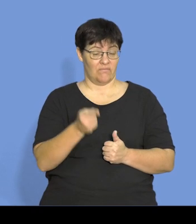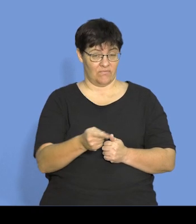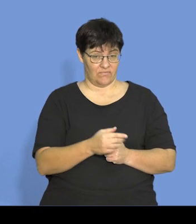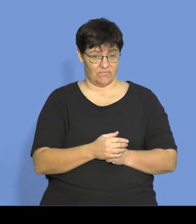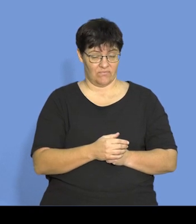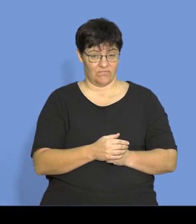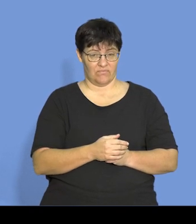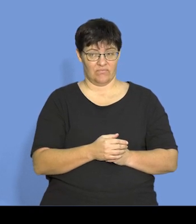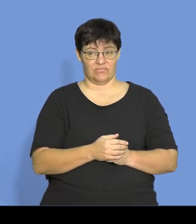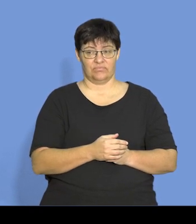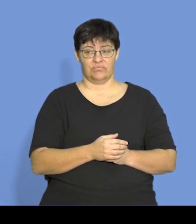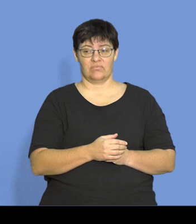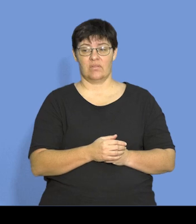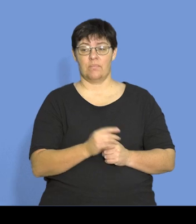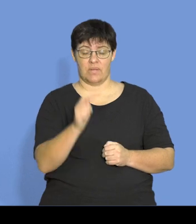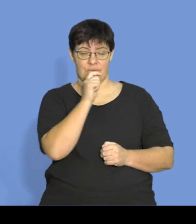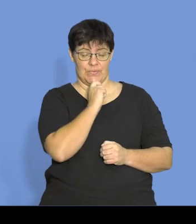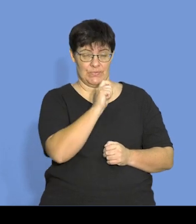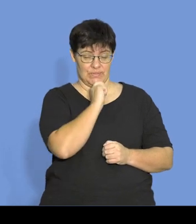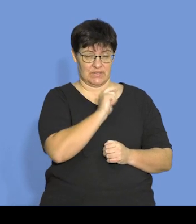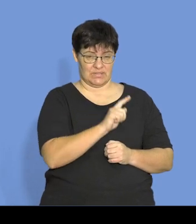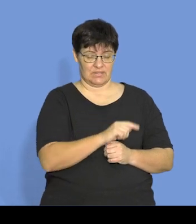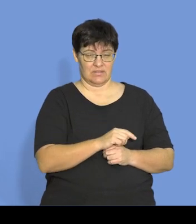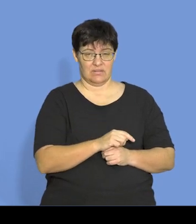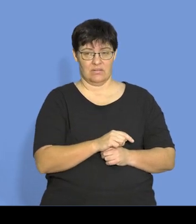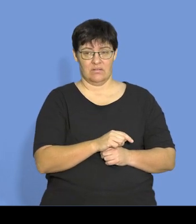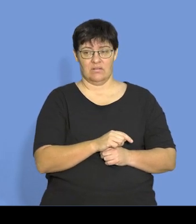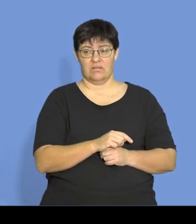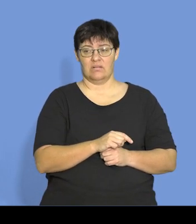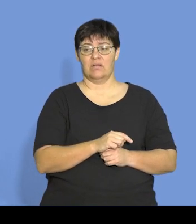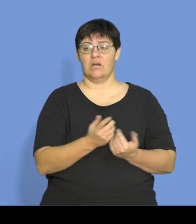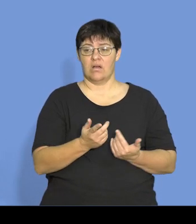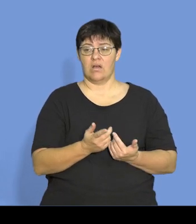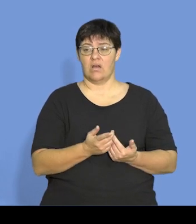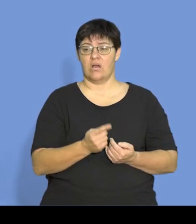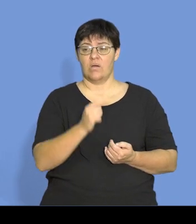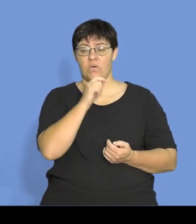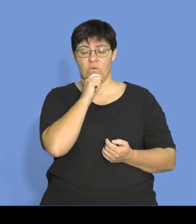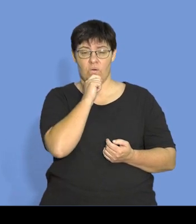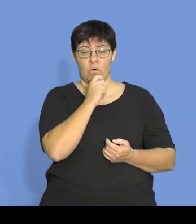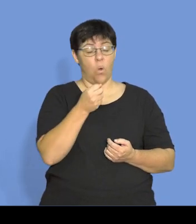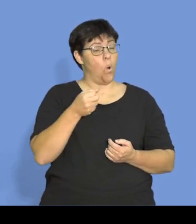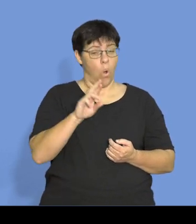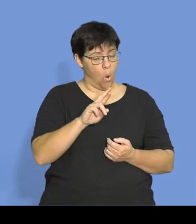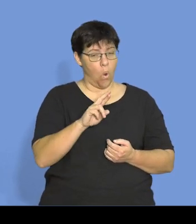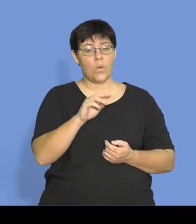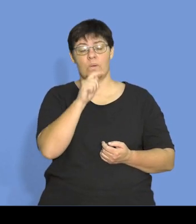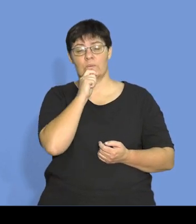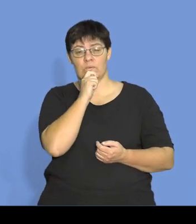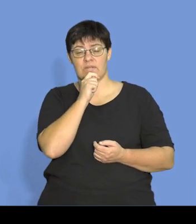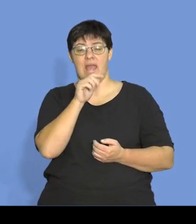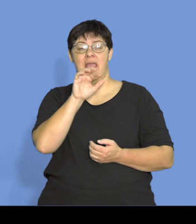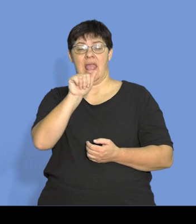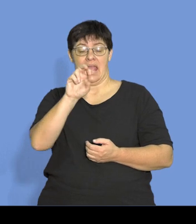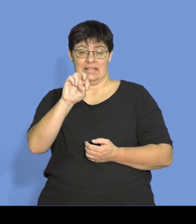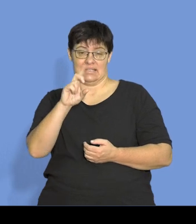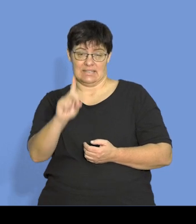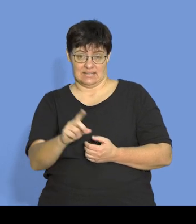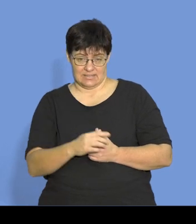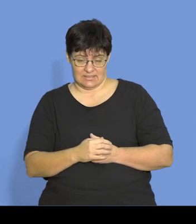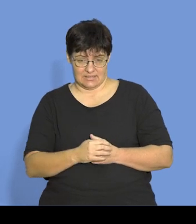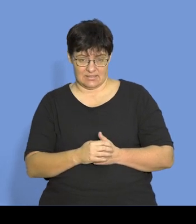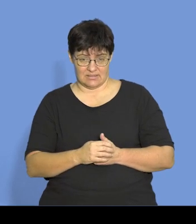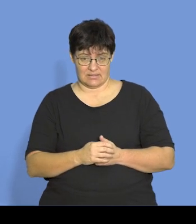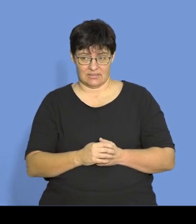solution there will be the one that I use an and now. I don't use an or. So my